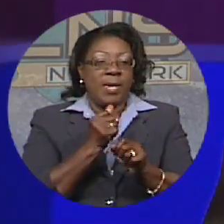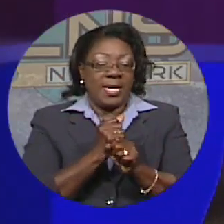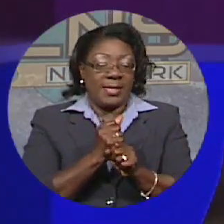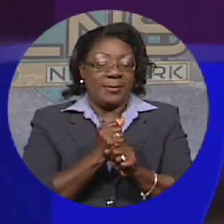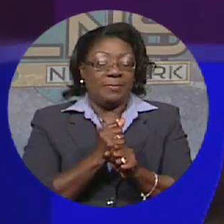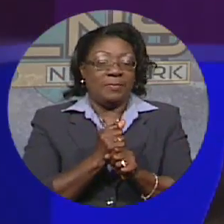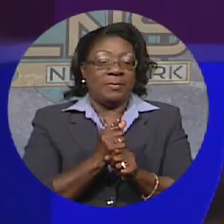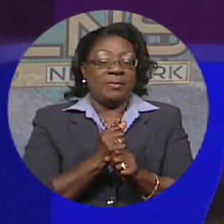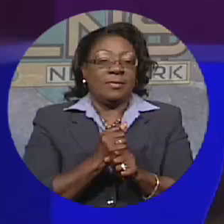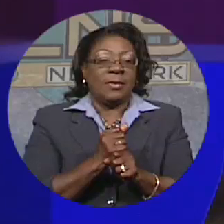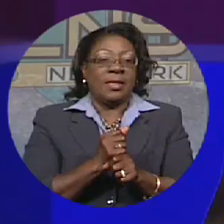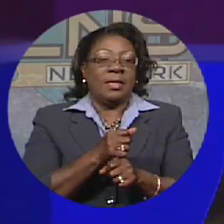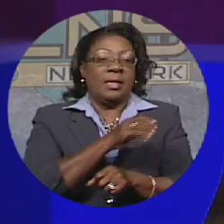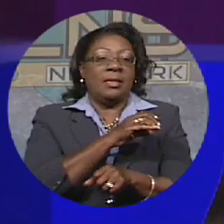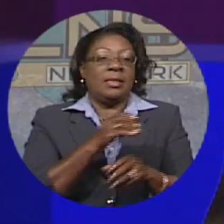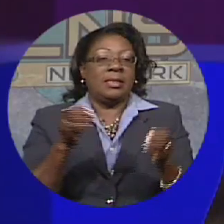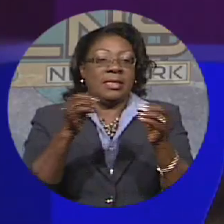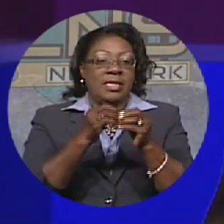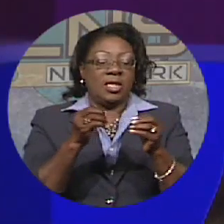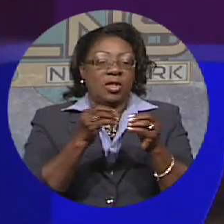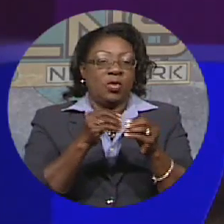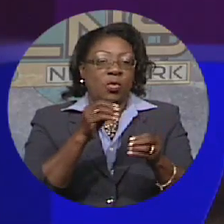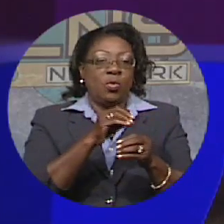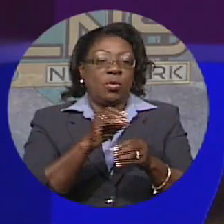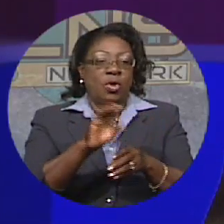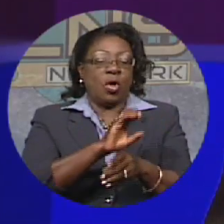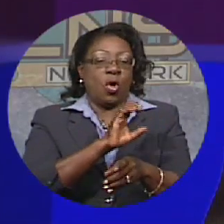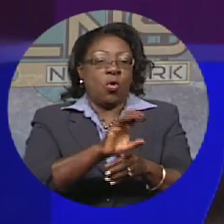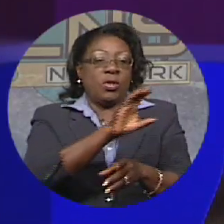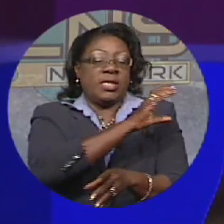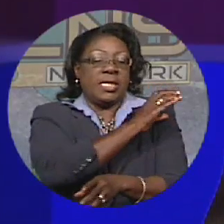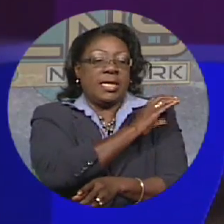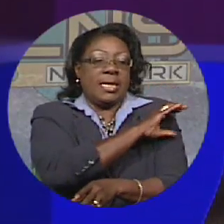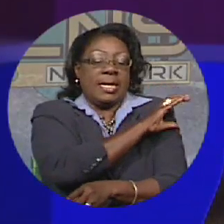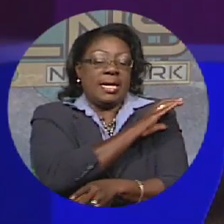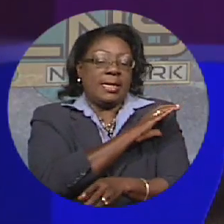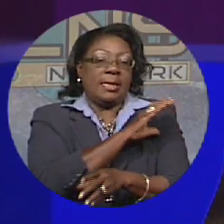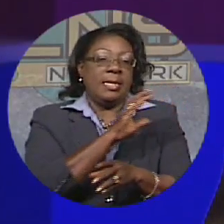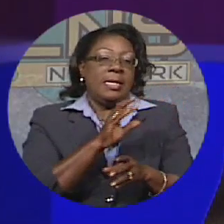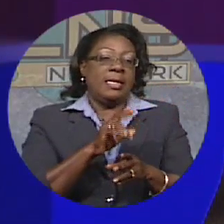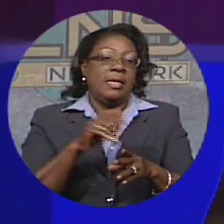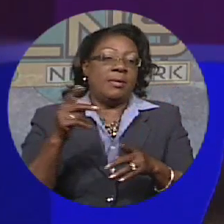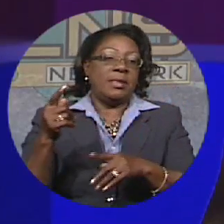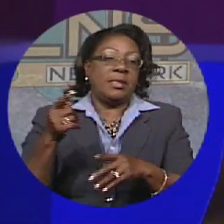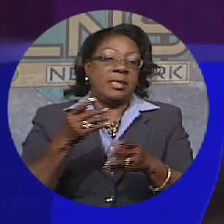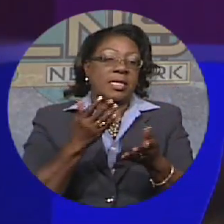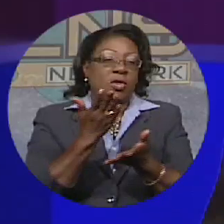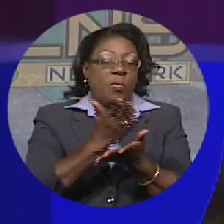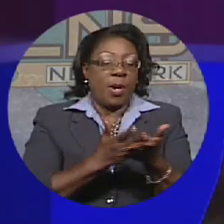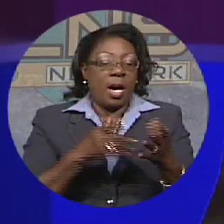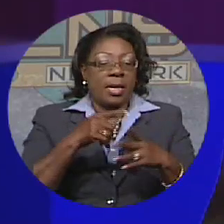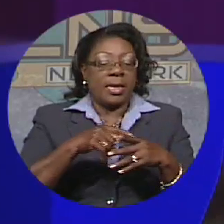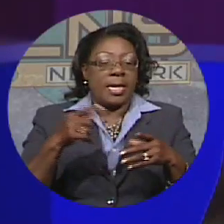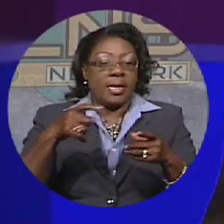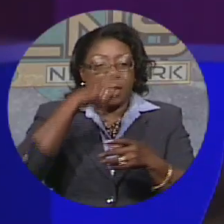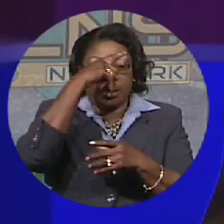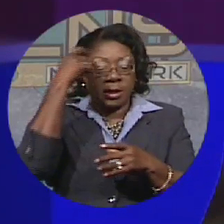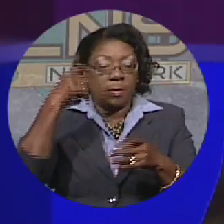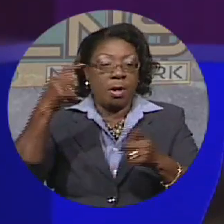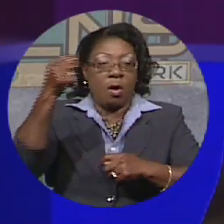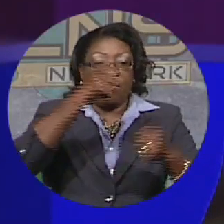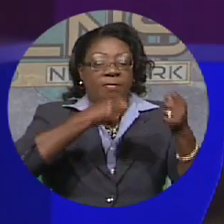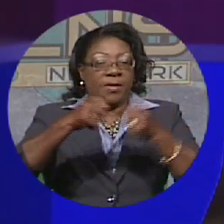in addition to the coaching clinic, the BBF is also underway with its Summer of Thunder series at the Kendall Isaacs Gym. And according to Director of